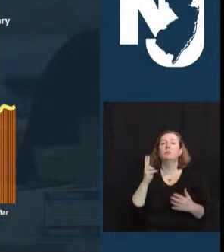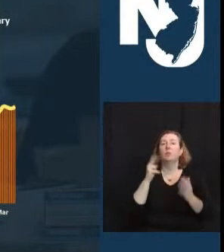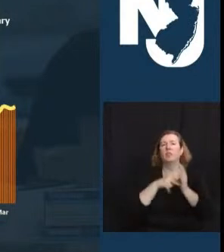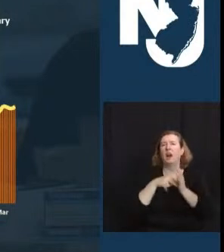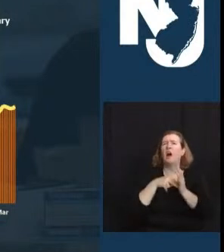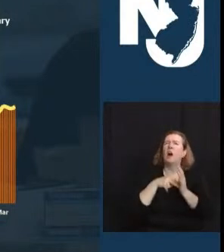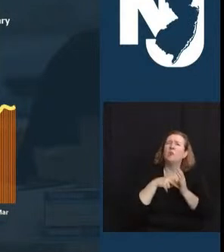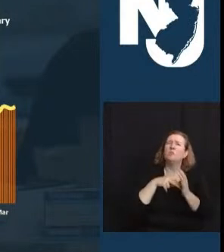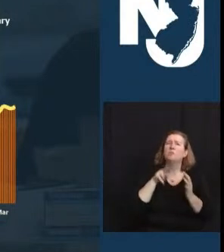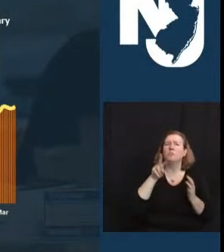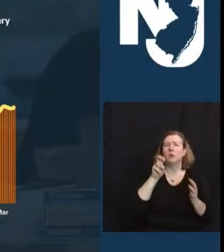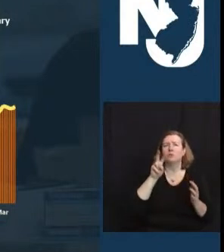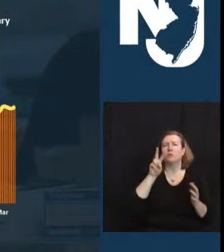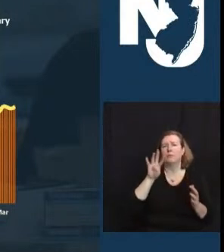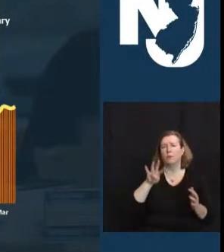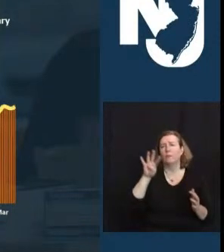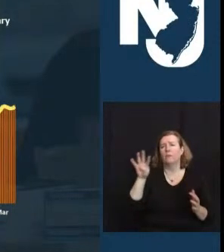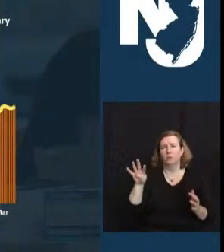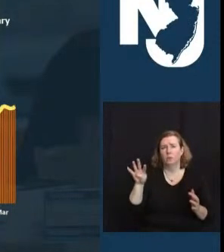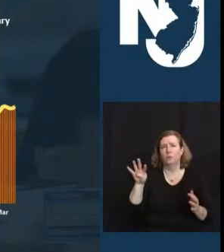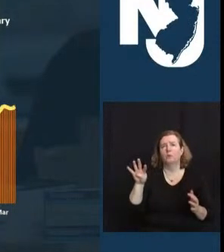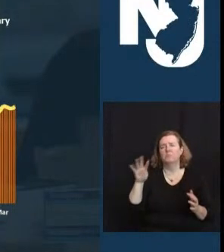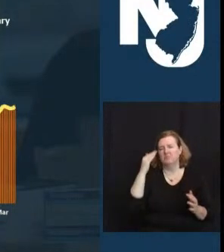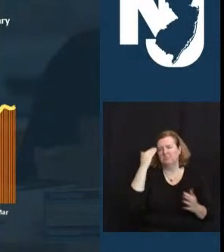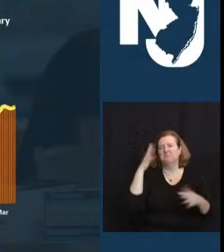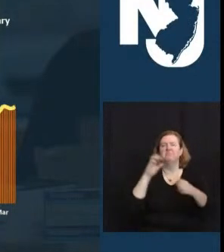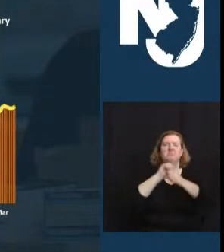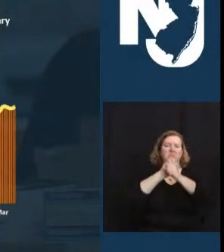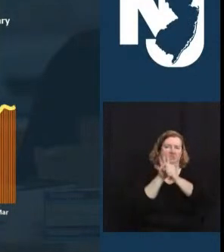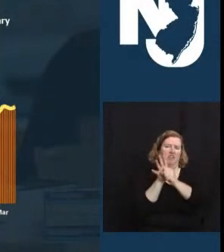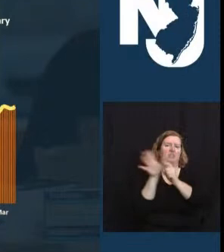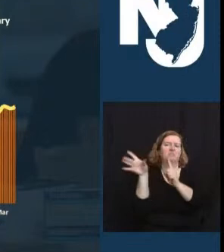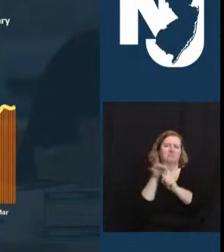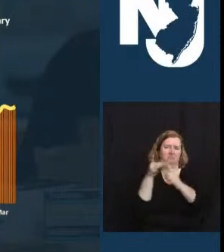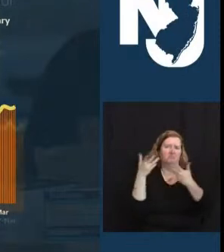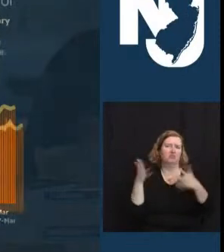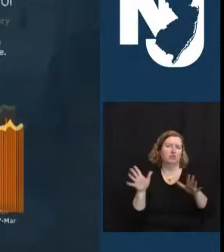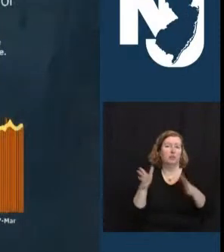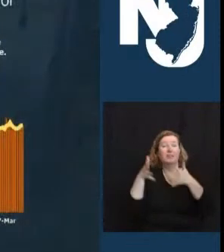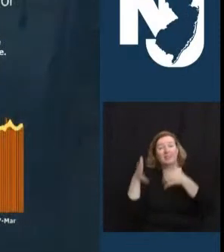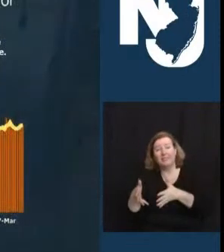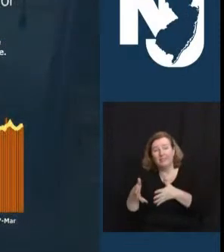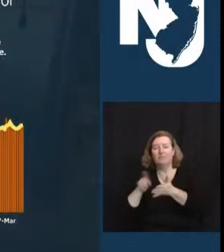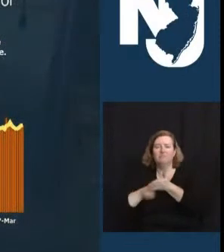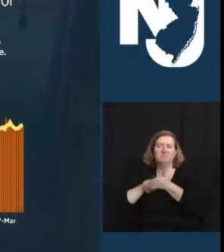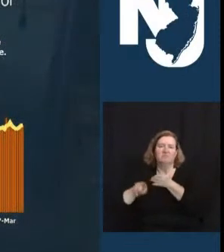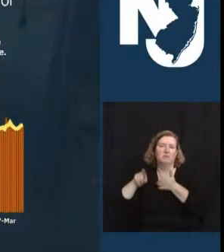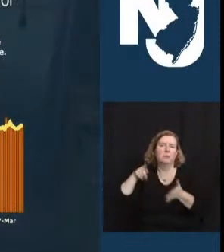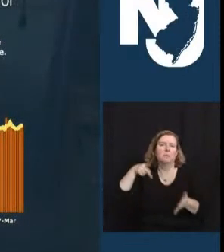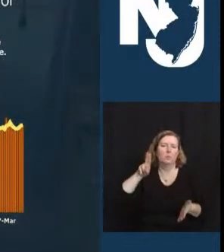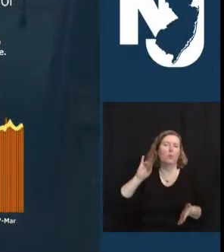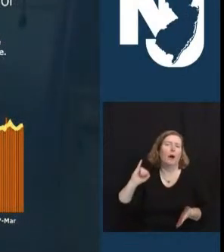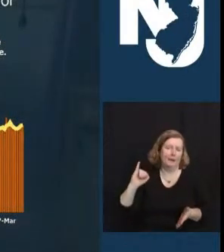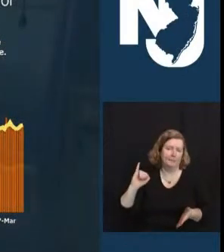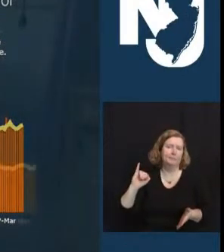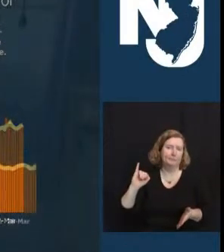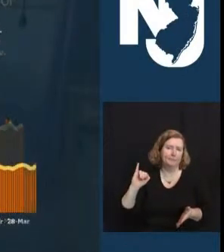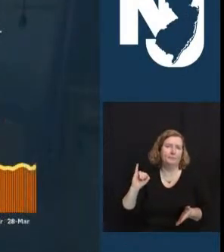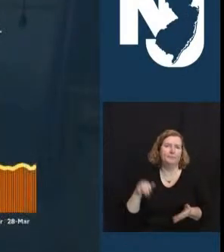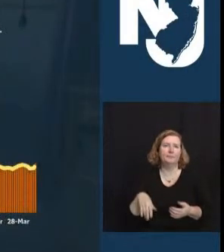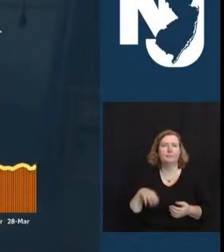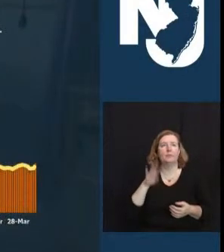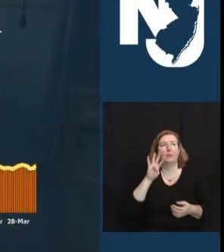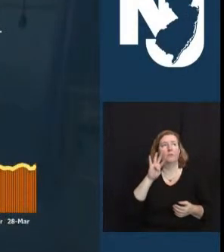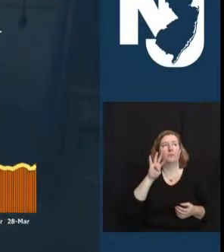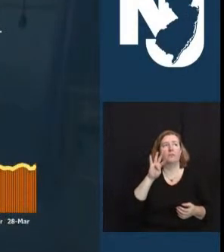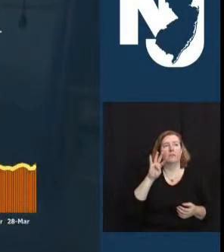2,244 known COVID positive, another 131 awaiting tests. Number of ICU patients, 455. Ventilators in